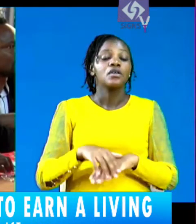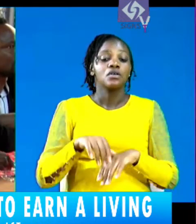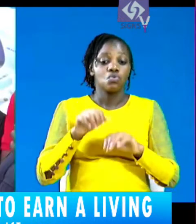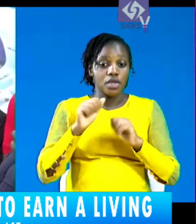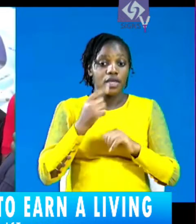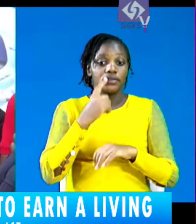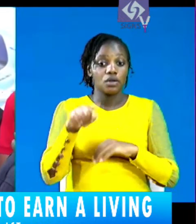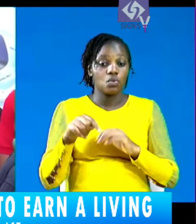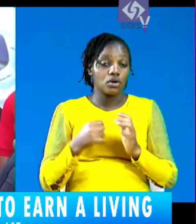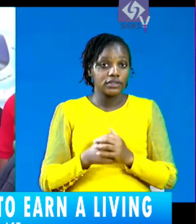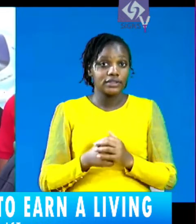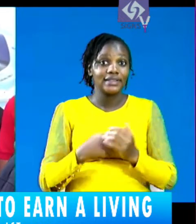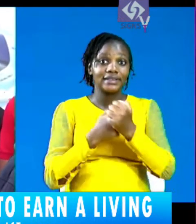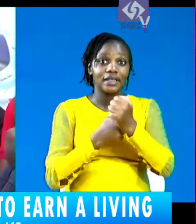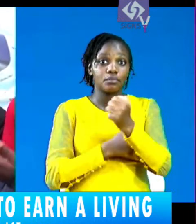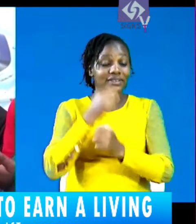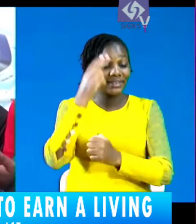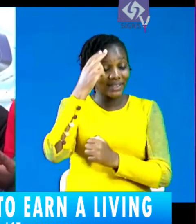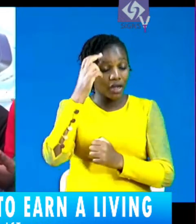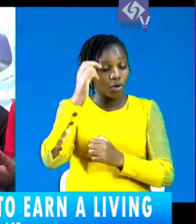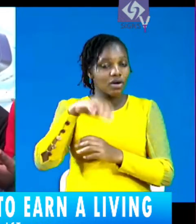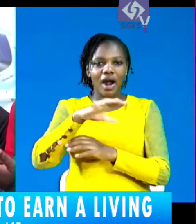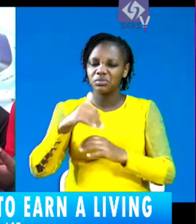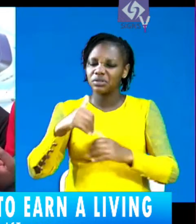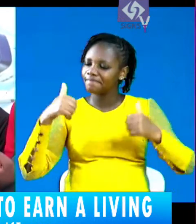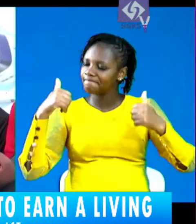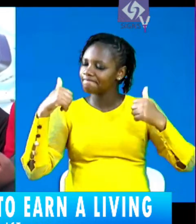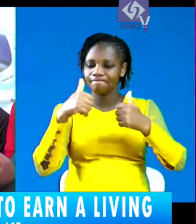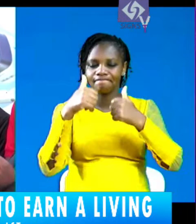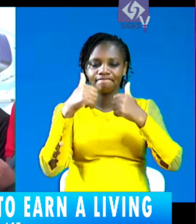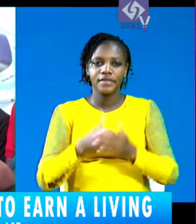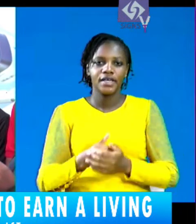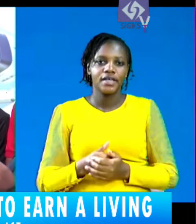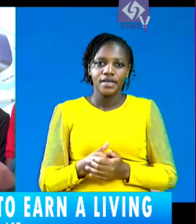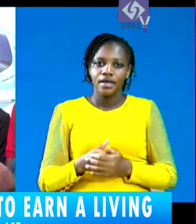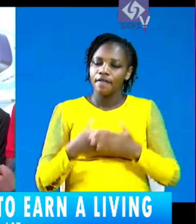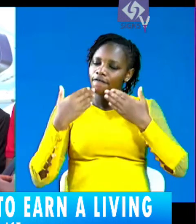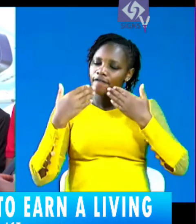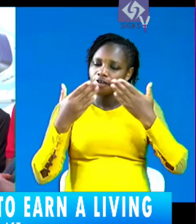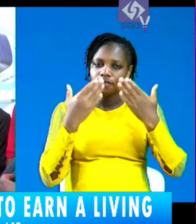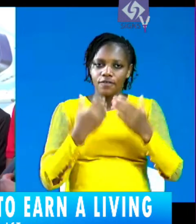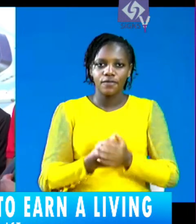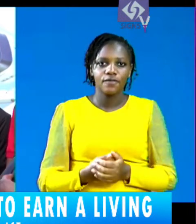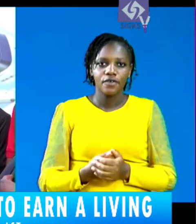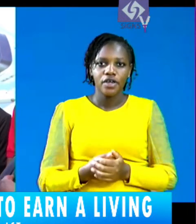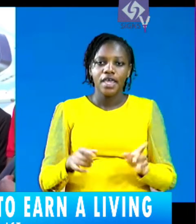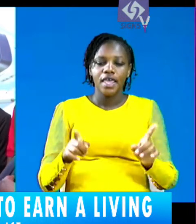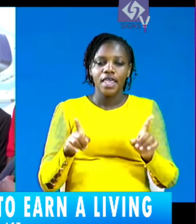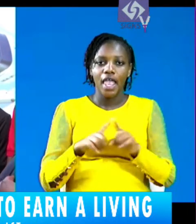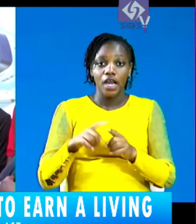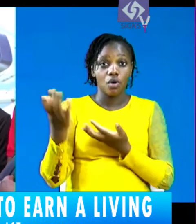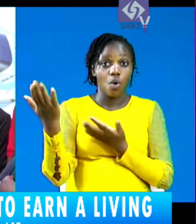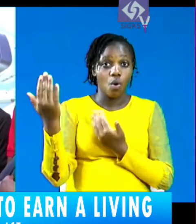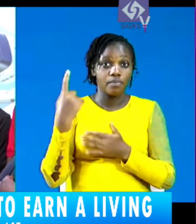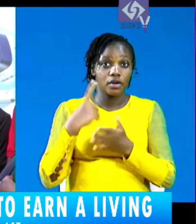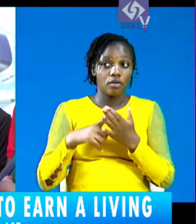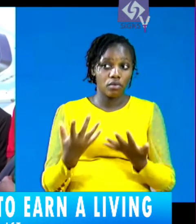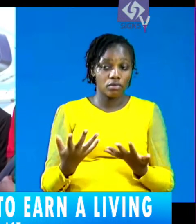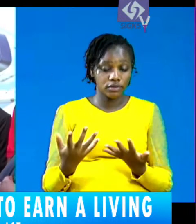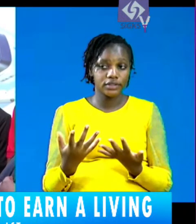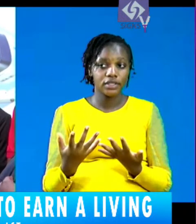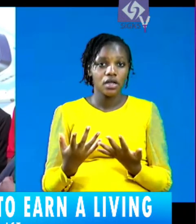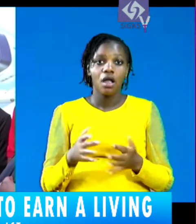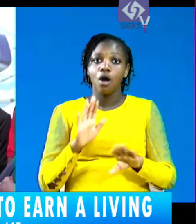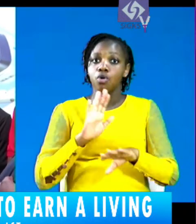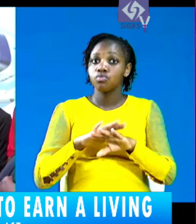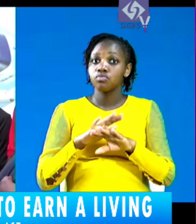that the support from Narok County is impeccable. We are really grateful, and we are hoping that a lot of good